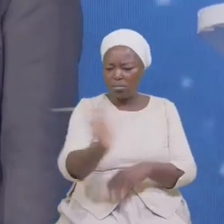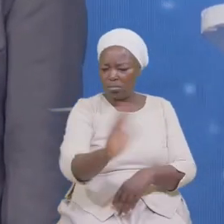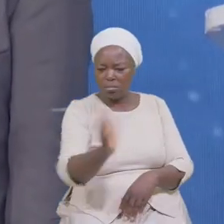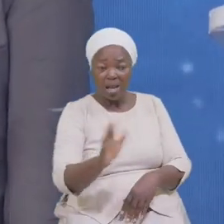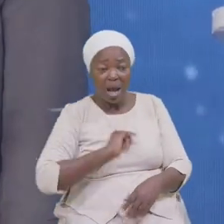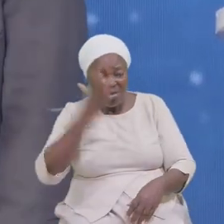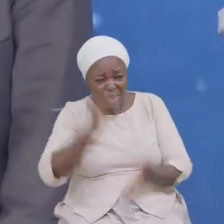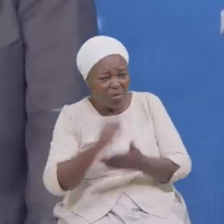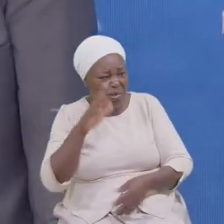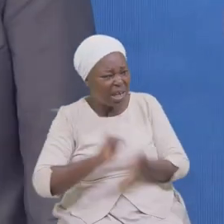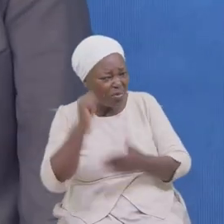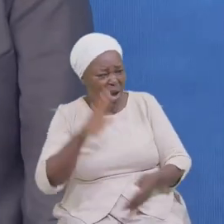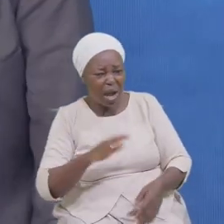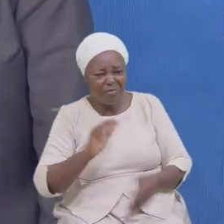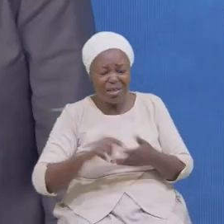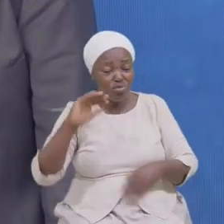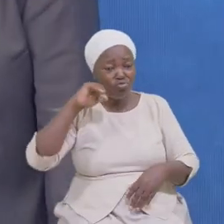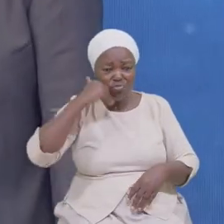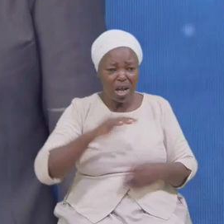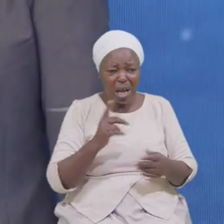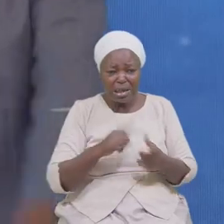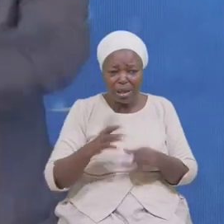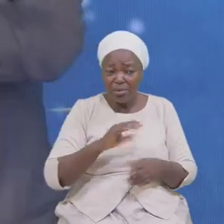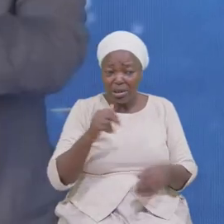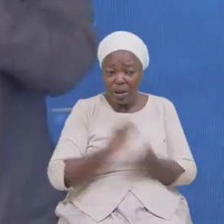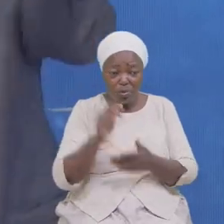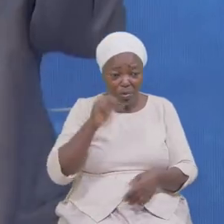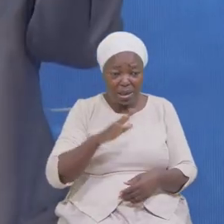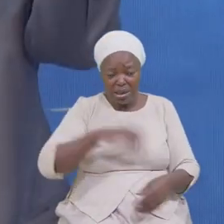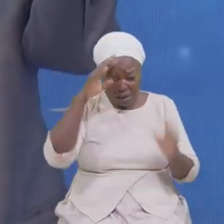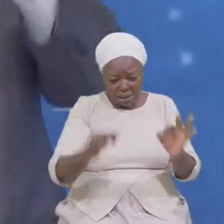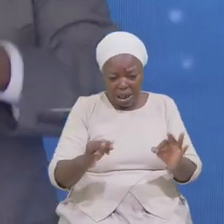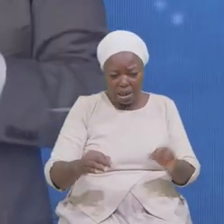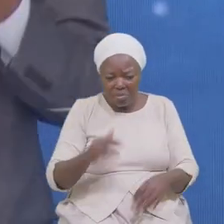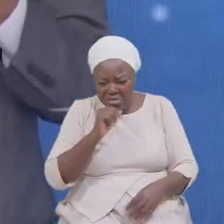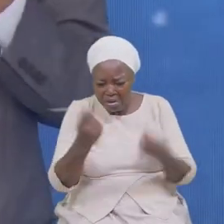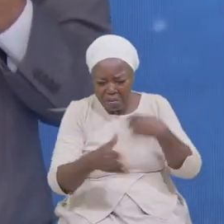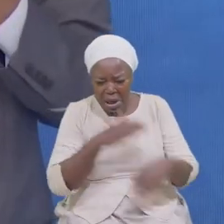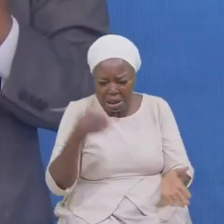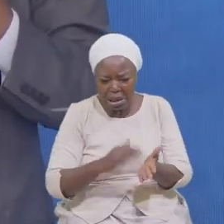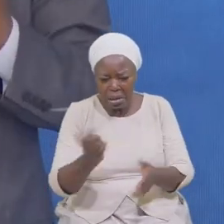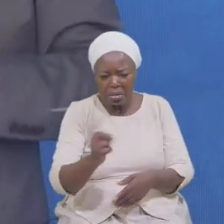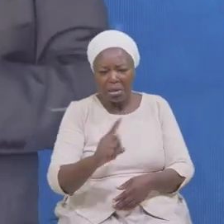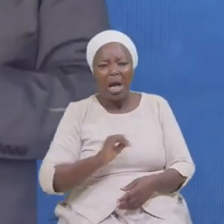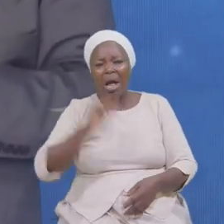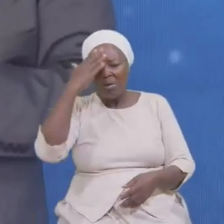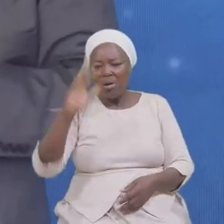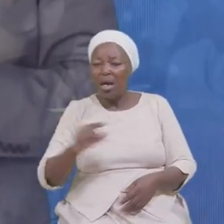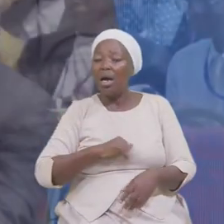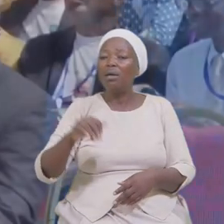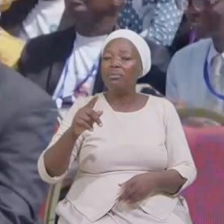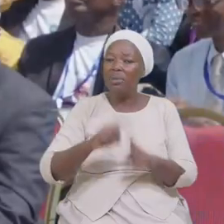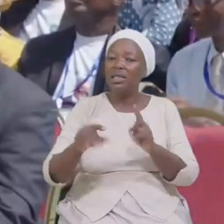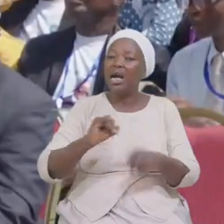her mind, she's not staying here again. You'll never see her." I said, "I say from the